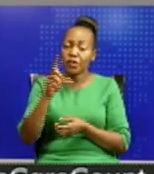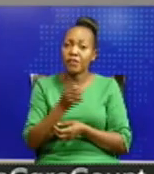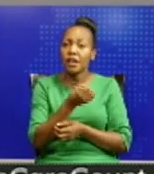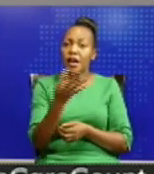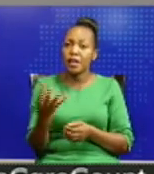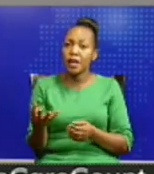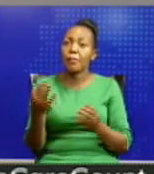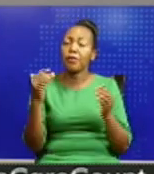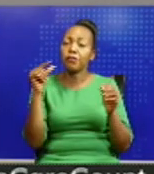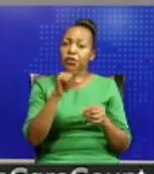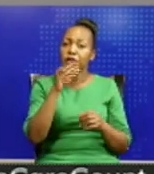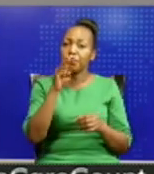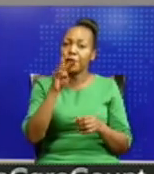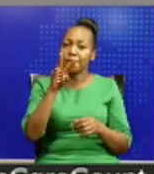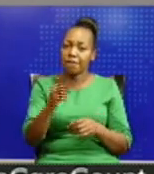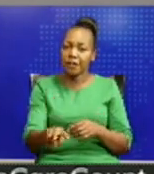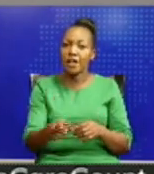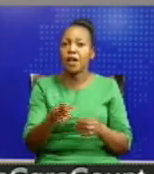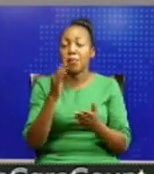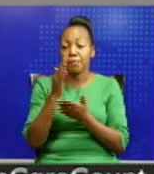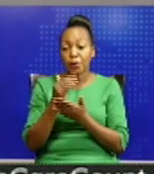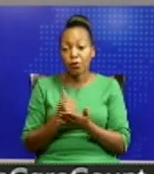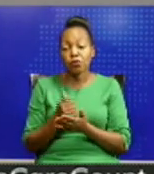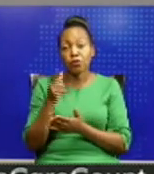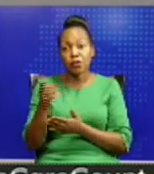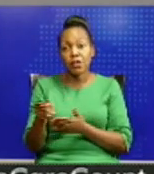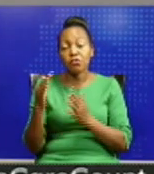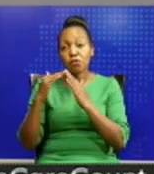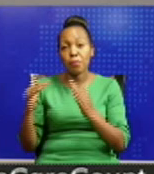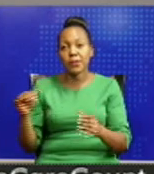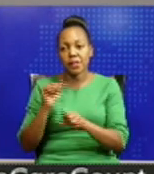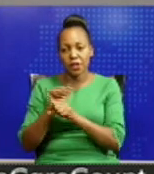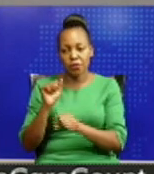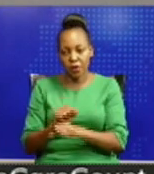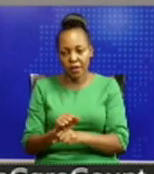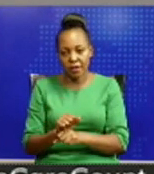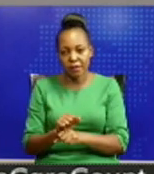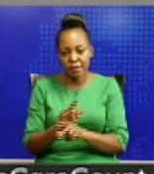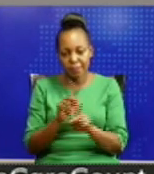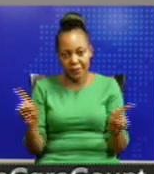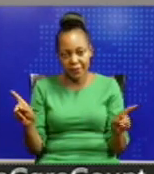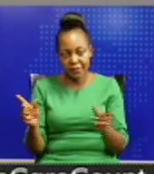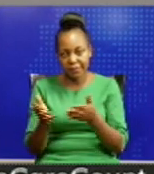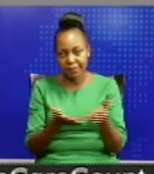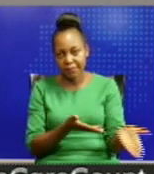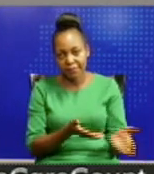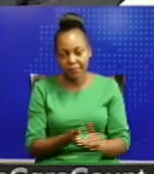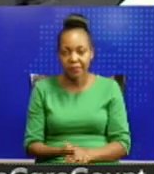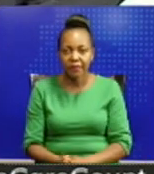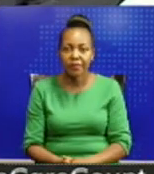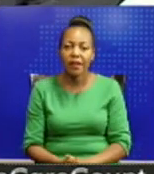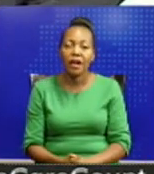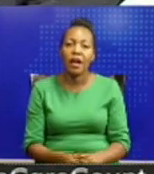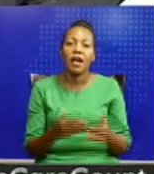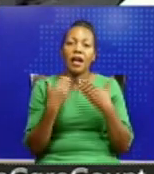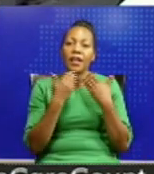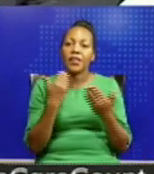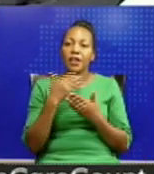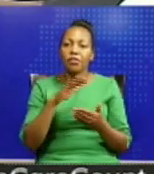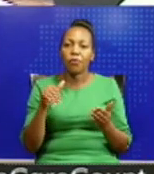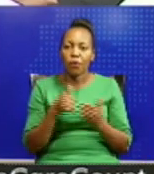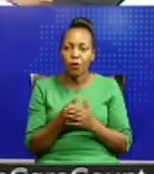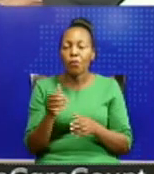of gender-based violence over this issue of unpaid care and domestic work. Peace Musimenta. Thank you very much, Romeo, and thank you very